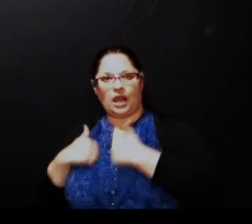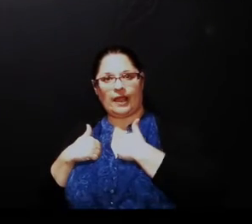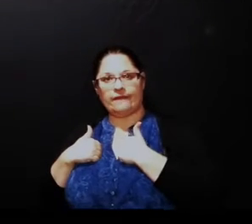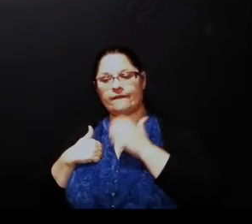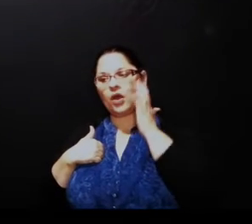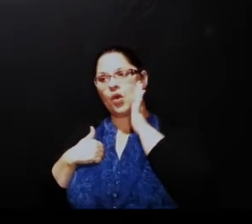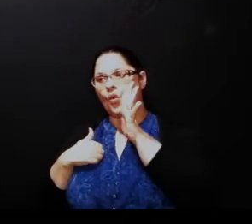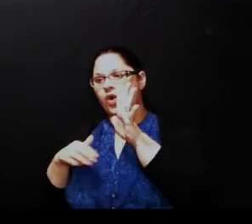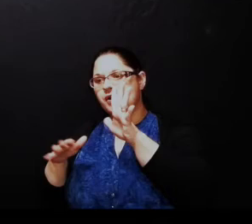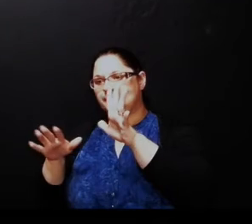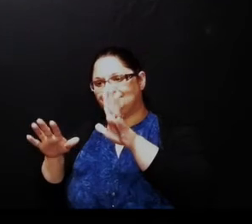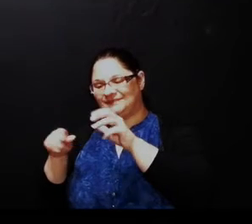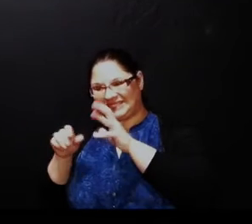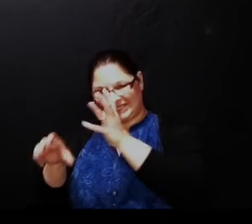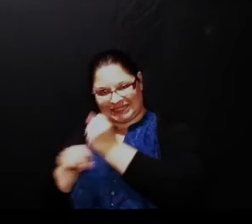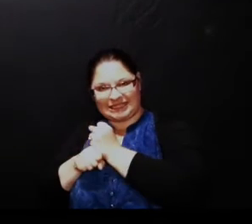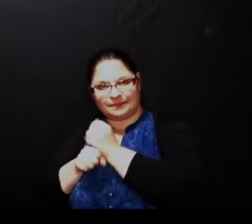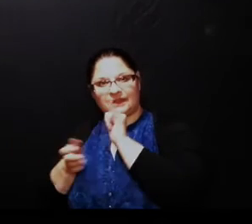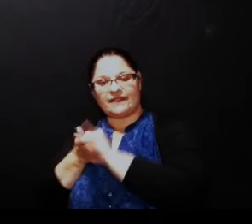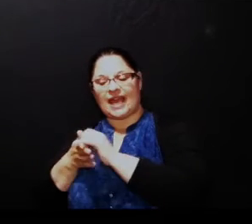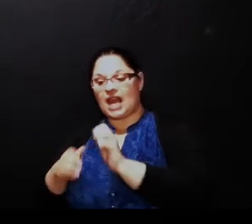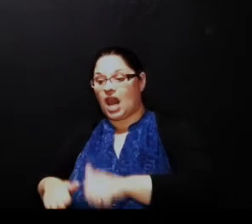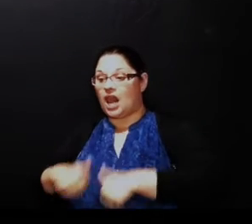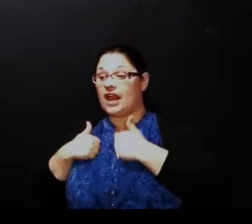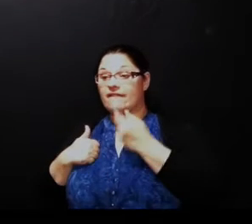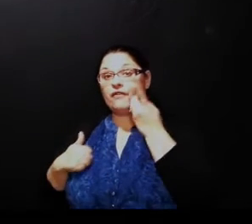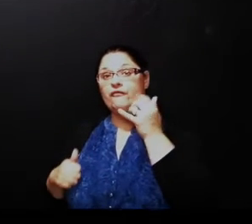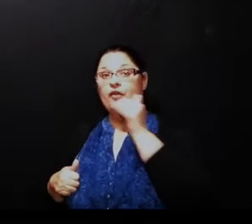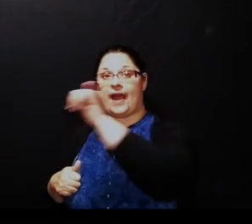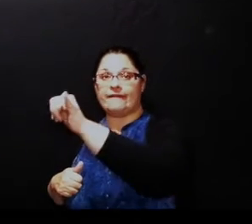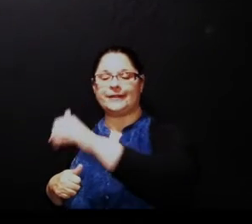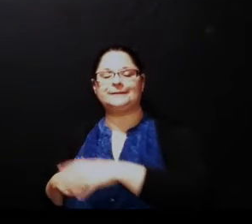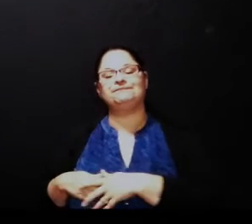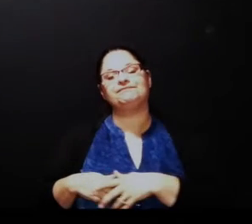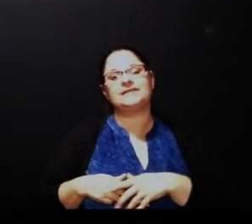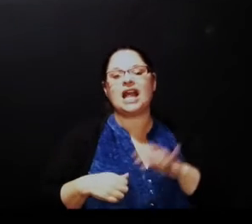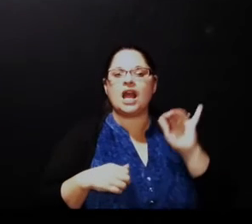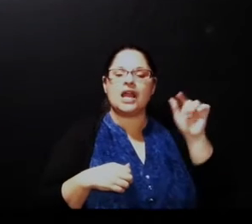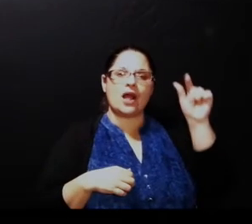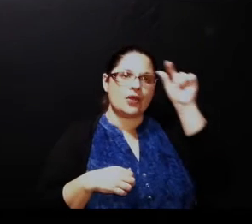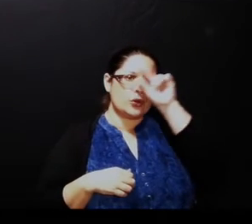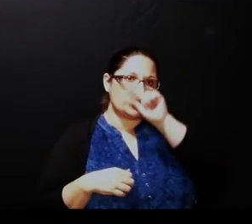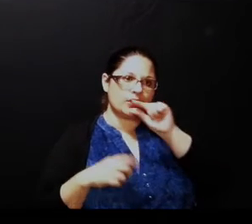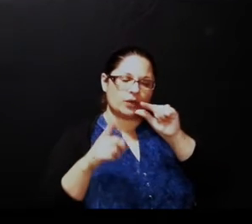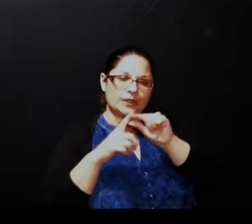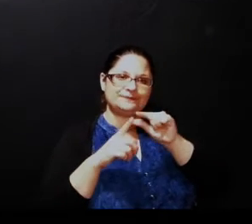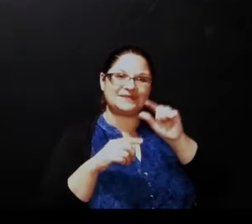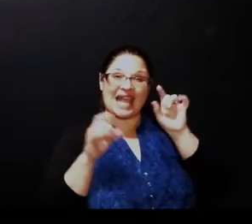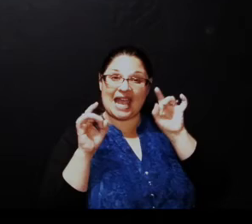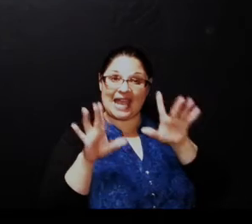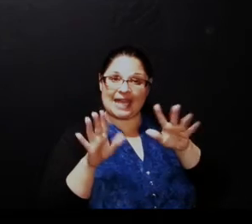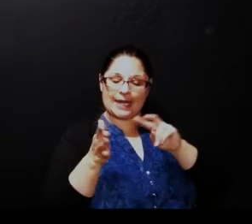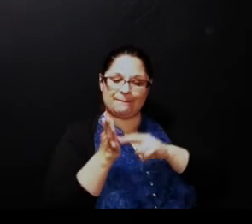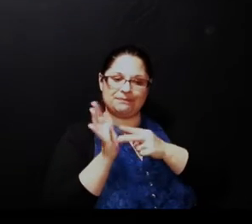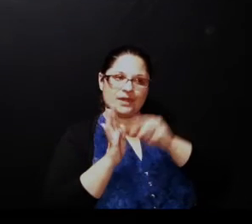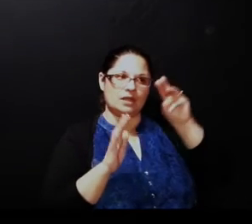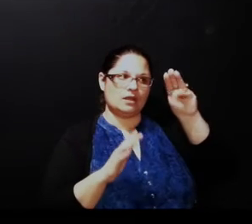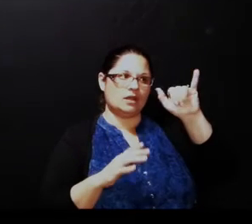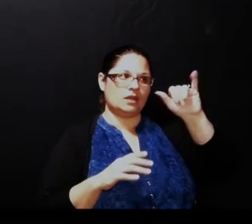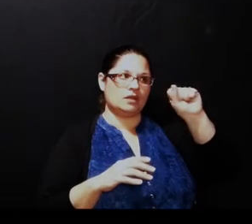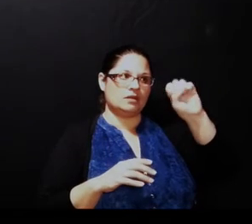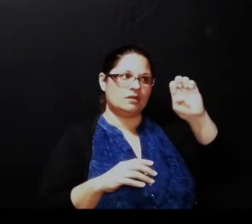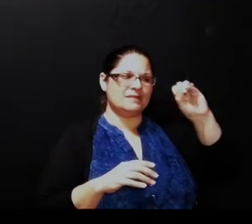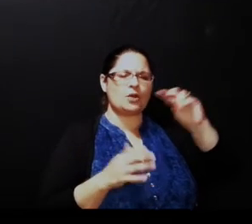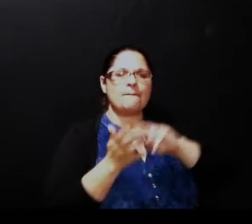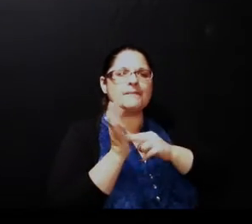unto life eternal. Hate here is the Greek word miseo. And it means to disregard,